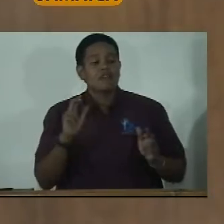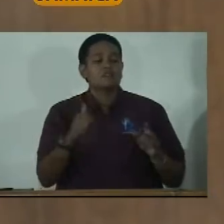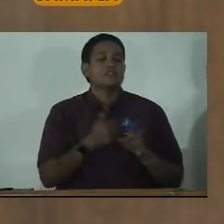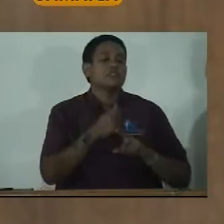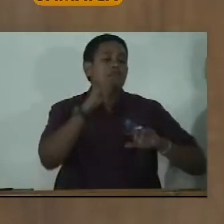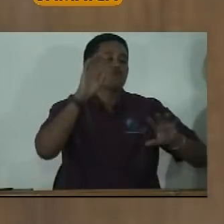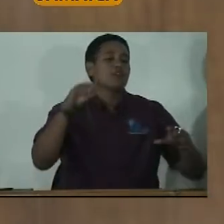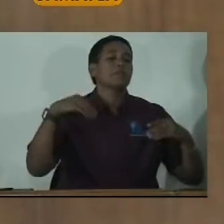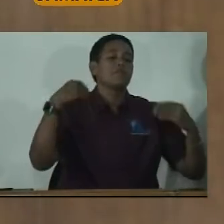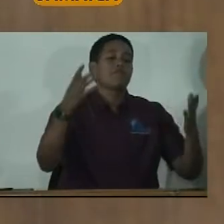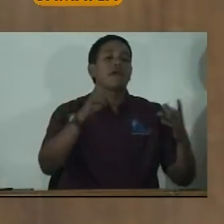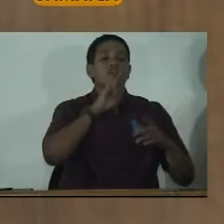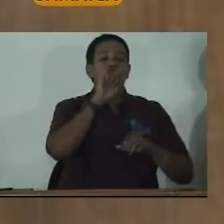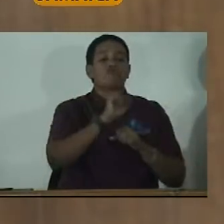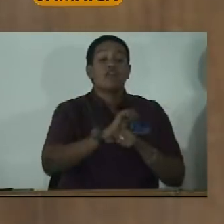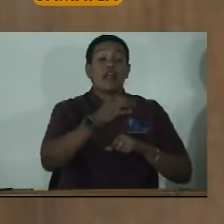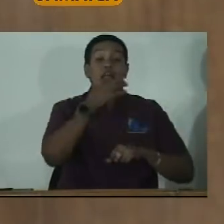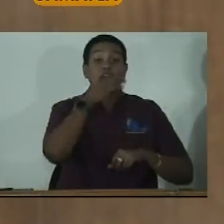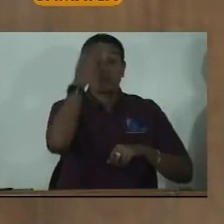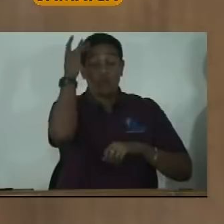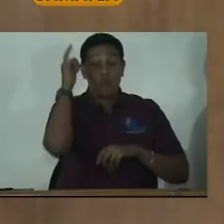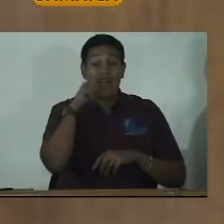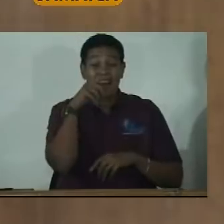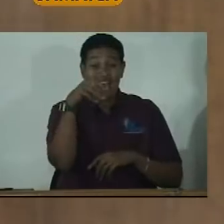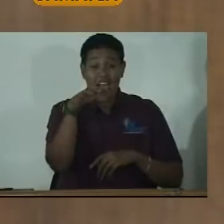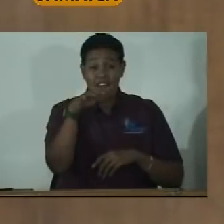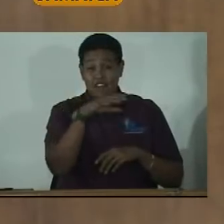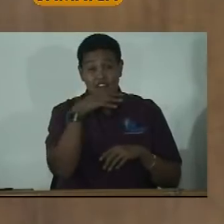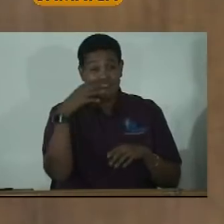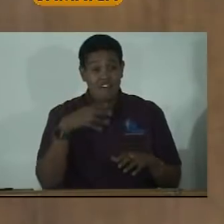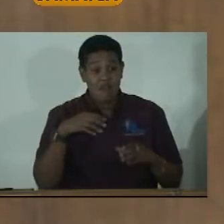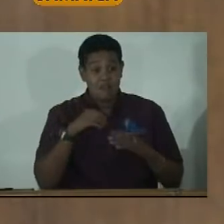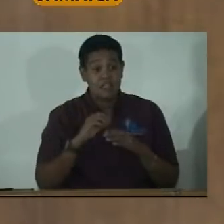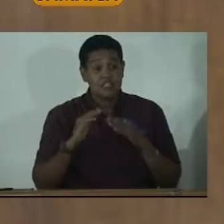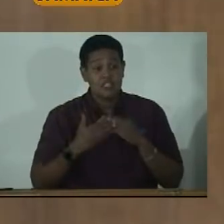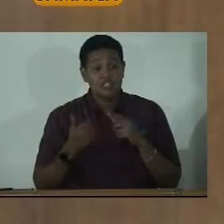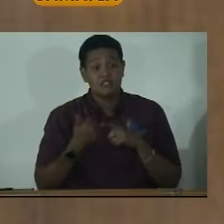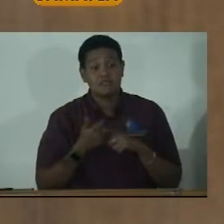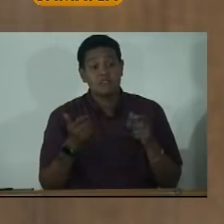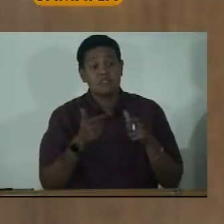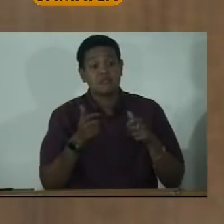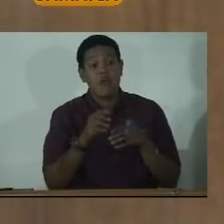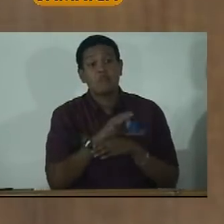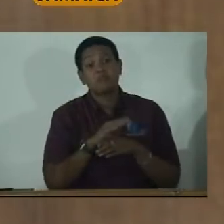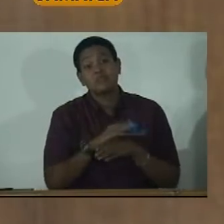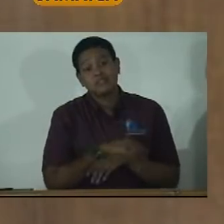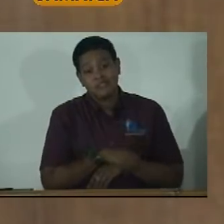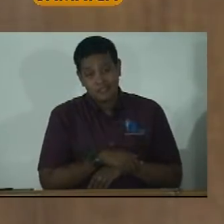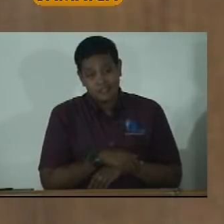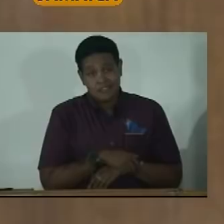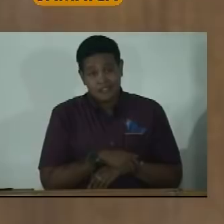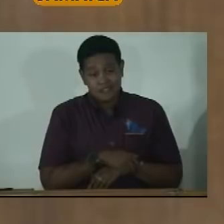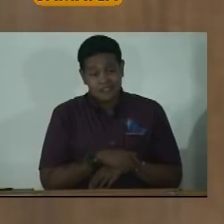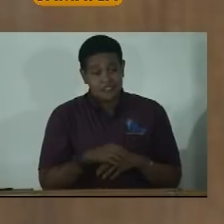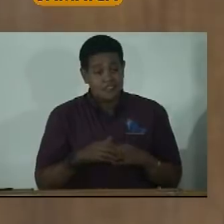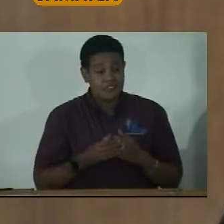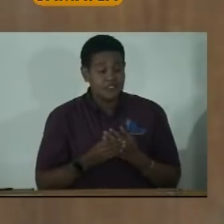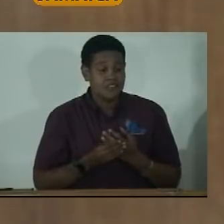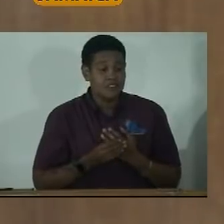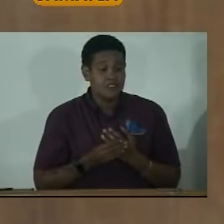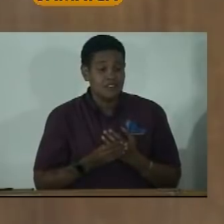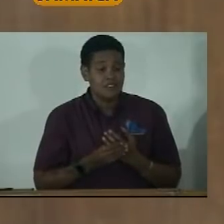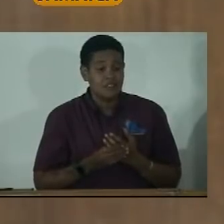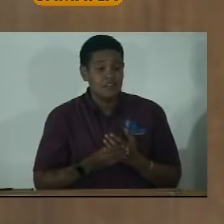the expertise, because the average farmer in Jamaica is a small business. You have some,